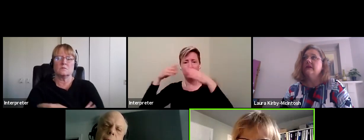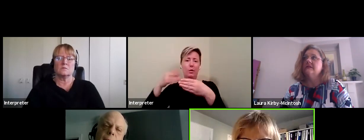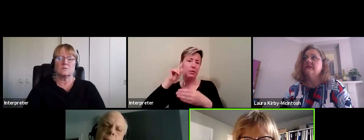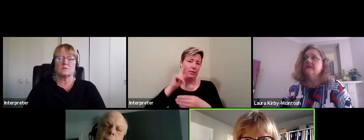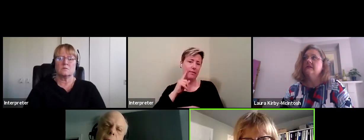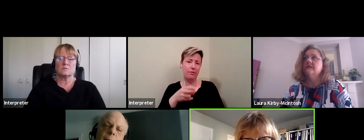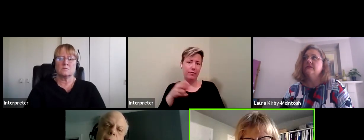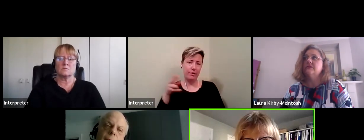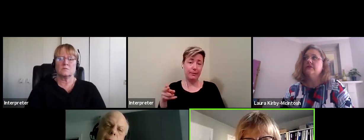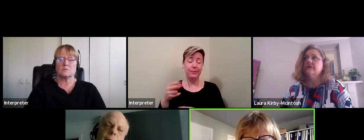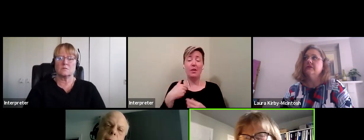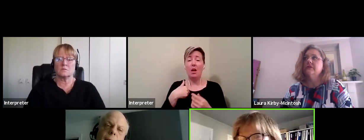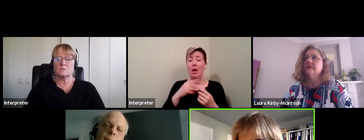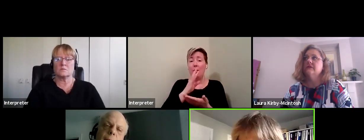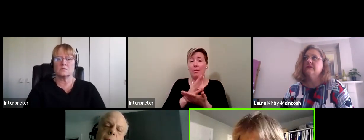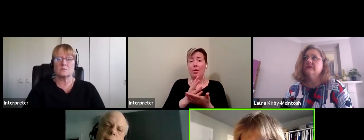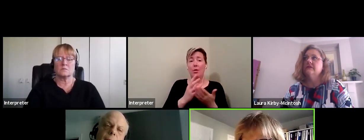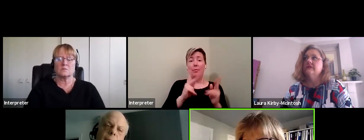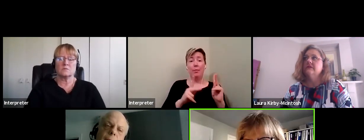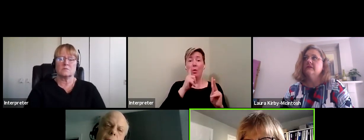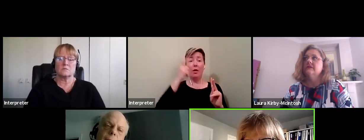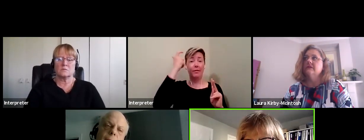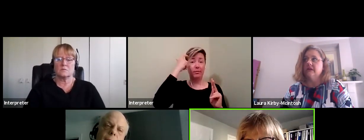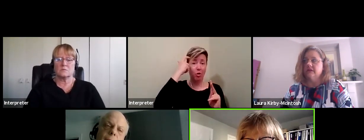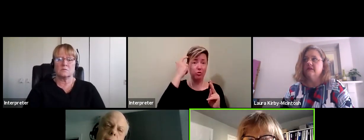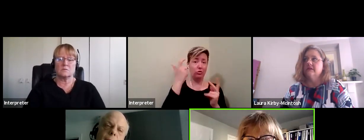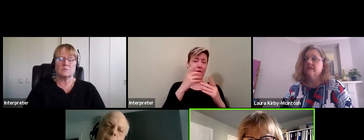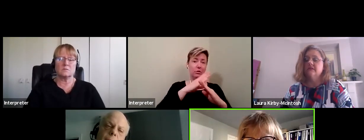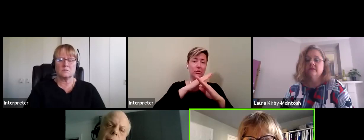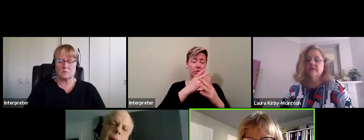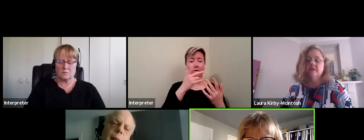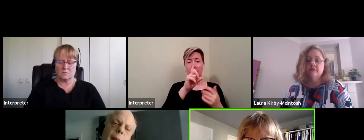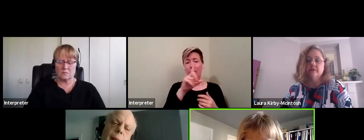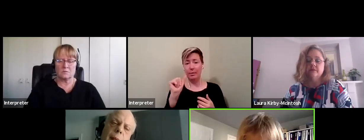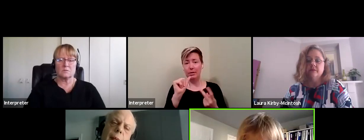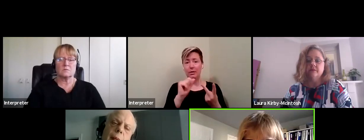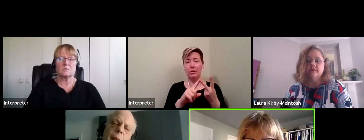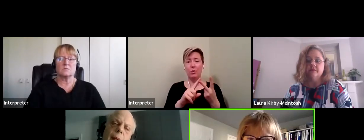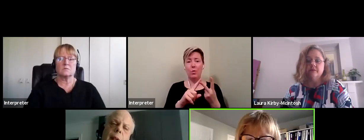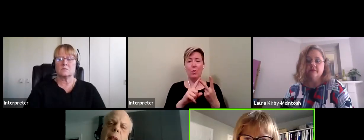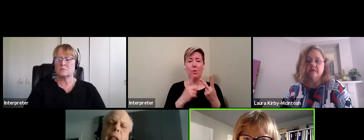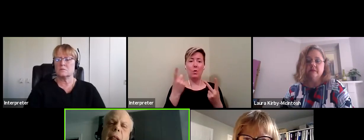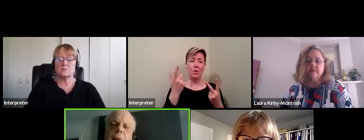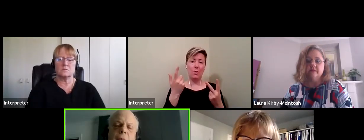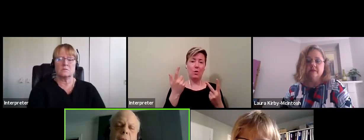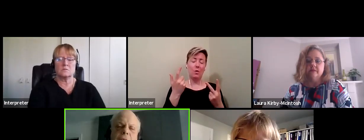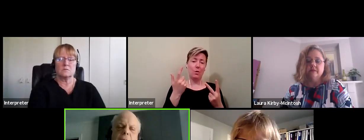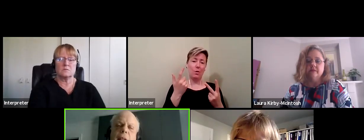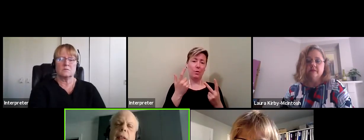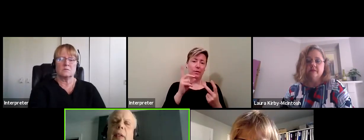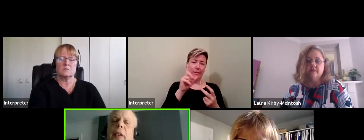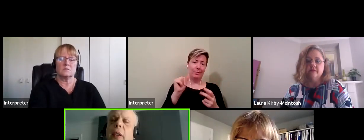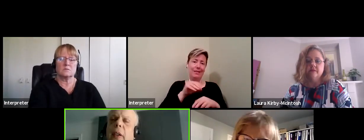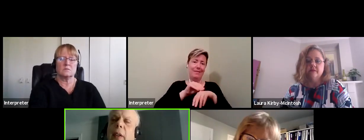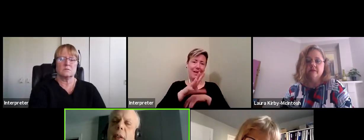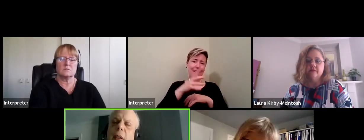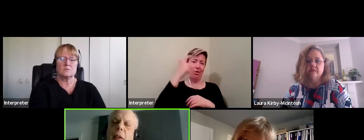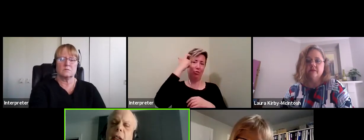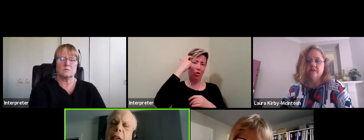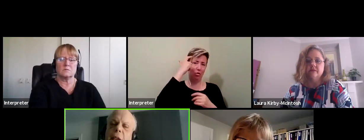talking about people who have neurological, intellectual disabilities, disabilities that affect that. Okay, so gotcha. That's the